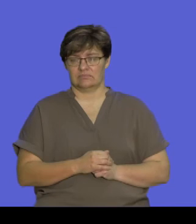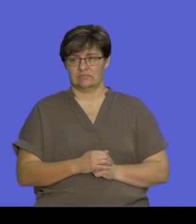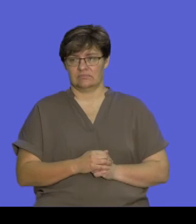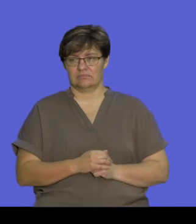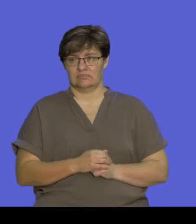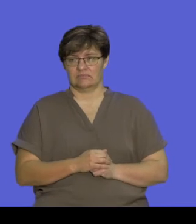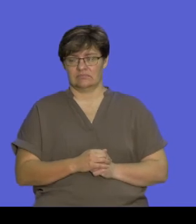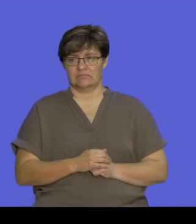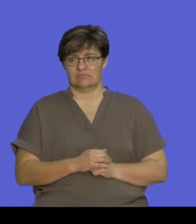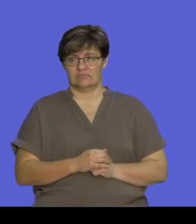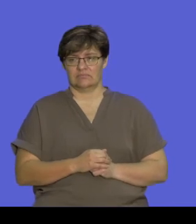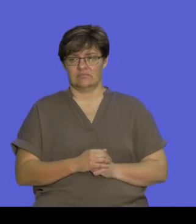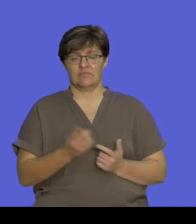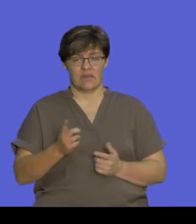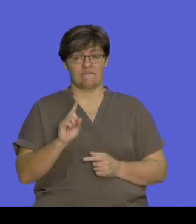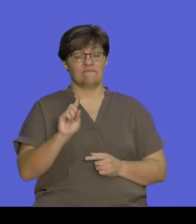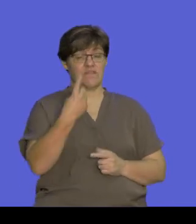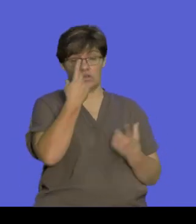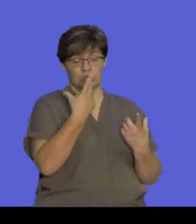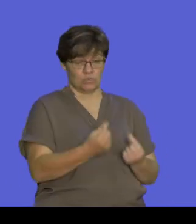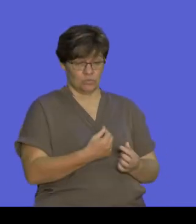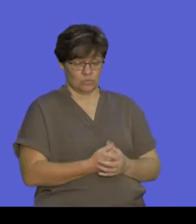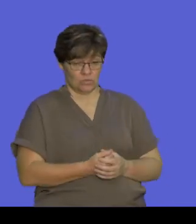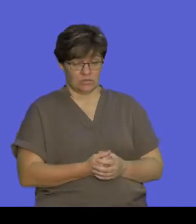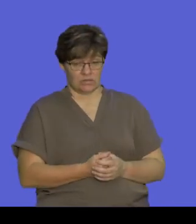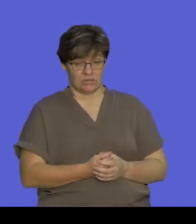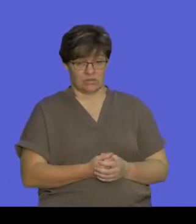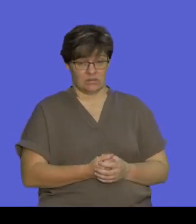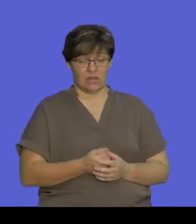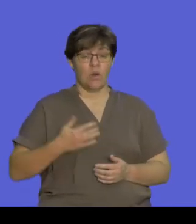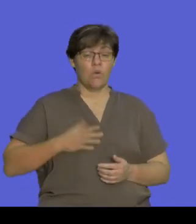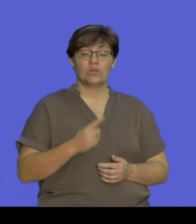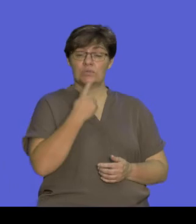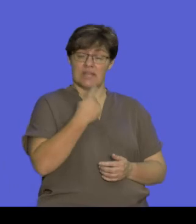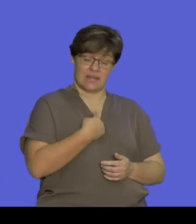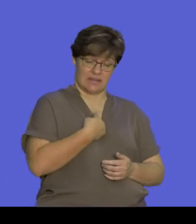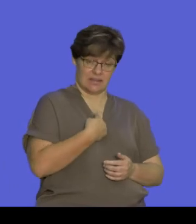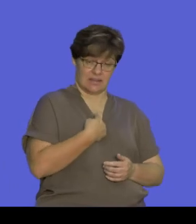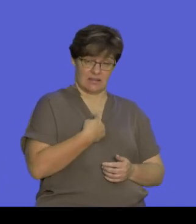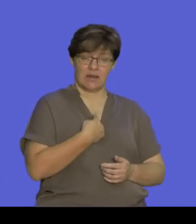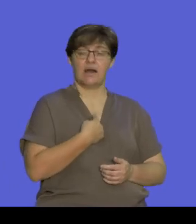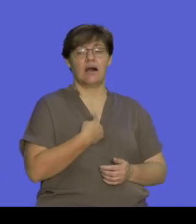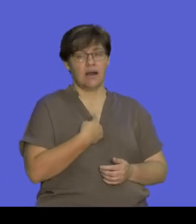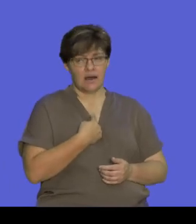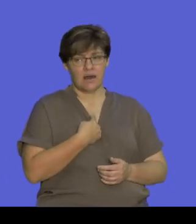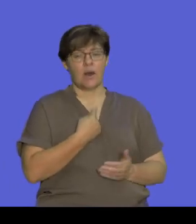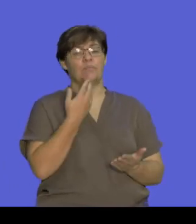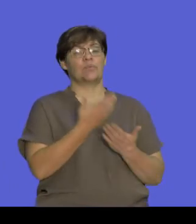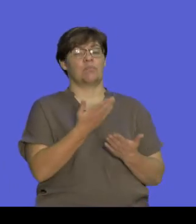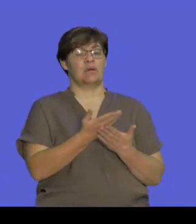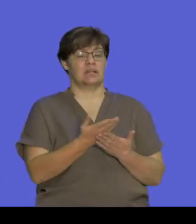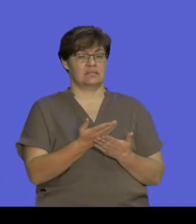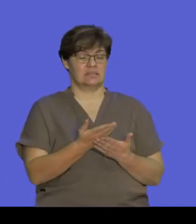20.41. So the first thing I'm going to do is I'm going to say to myself, let's find the probability